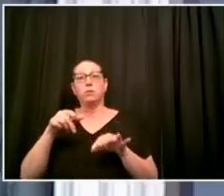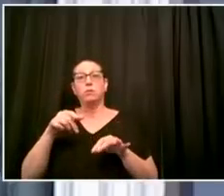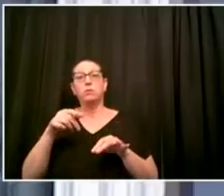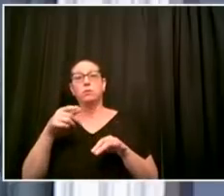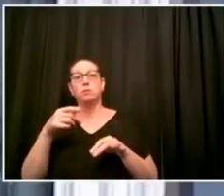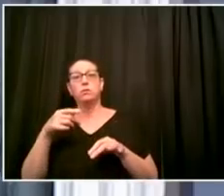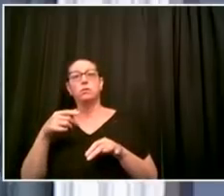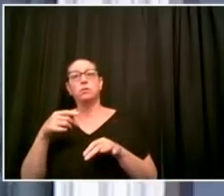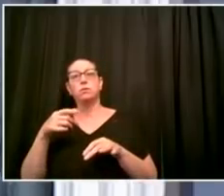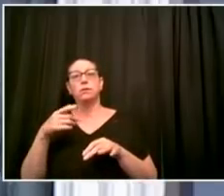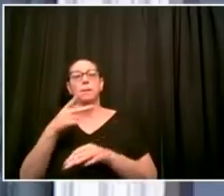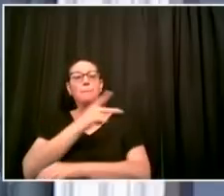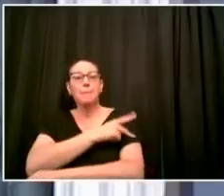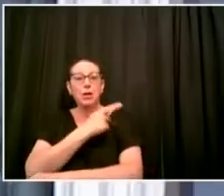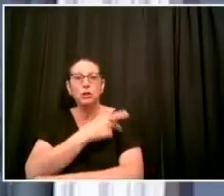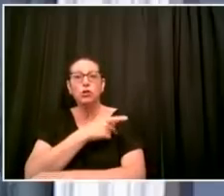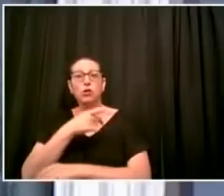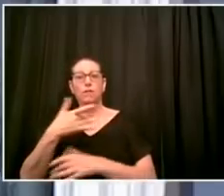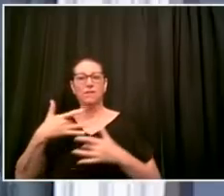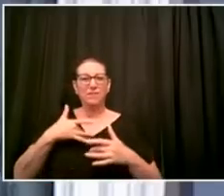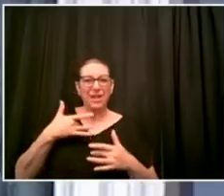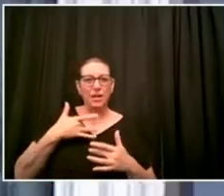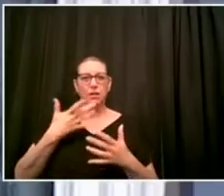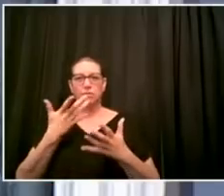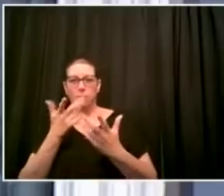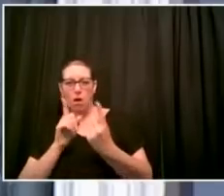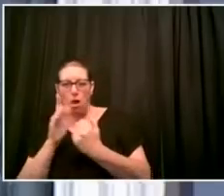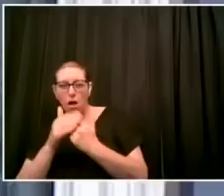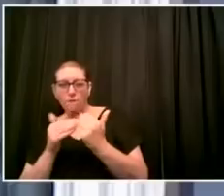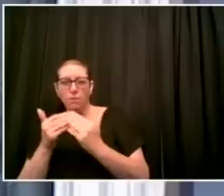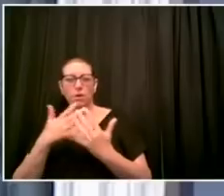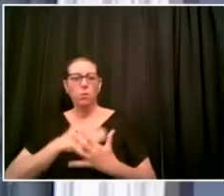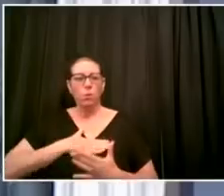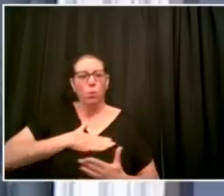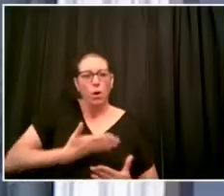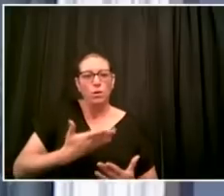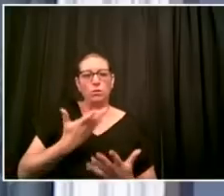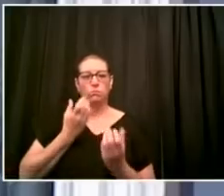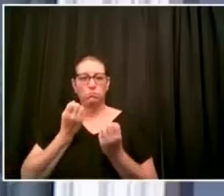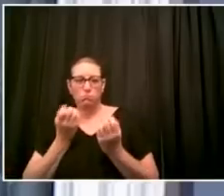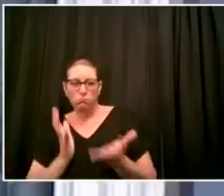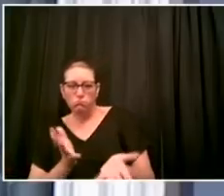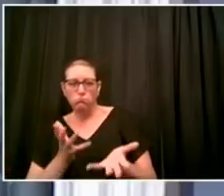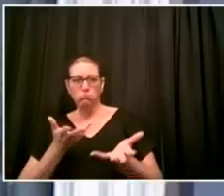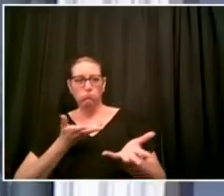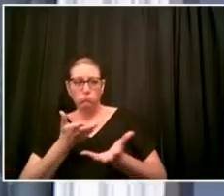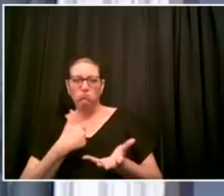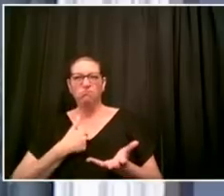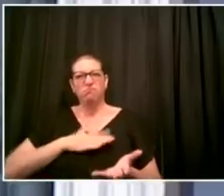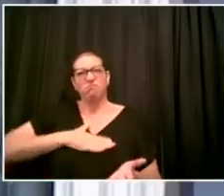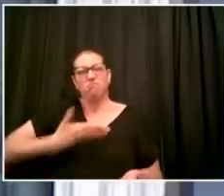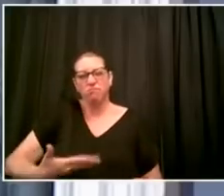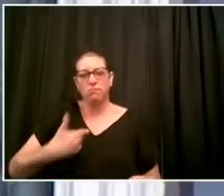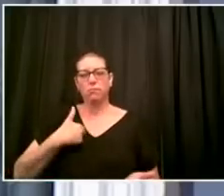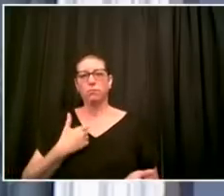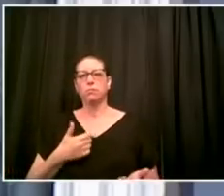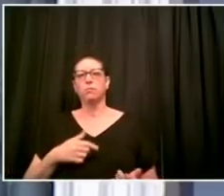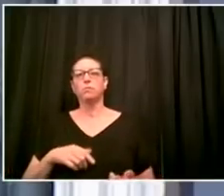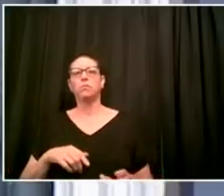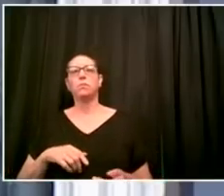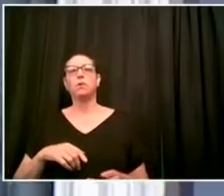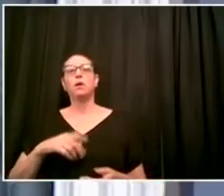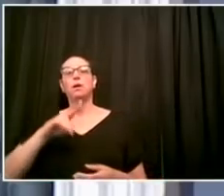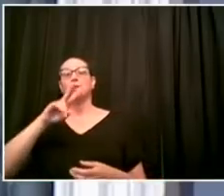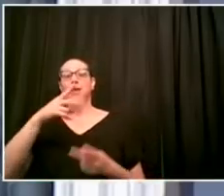to give you a little bit of evidence or data here. We've actually we've started to do this at the clinic where I work, at Morrisania in the Bronx, where I see